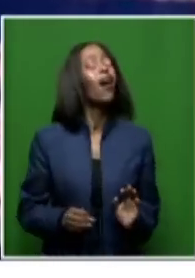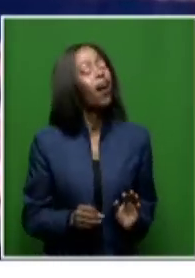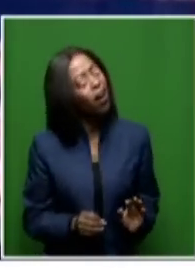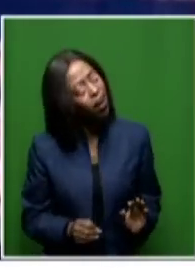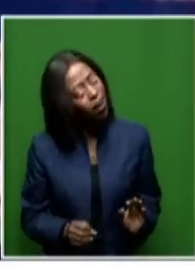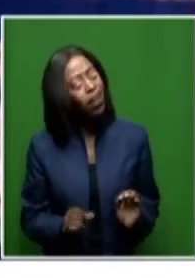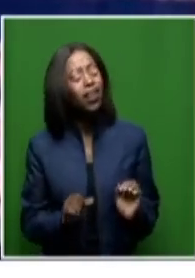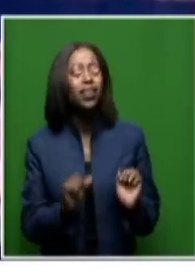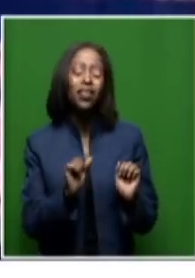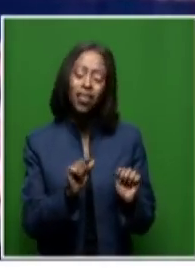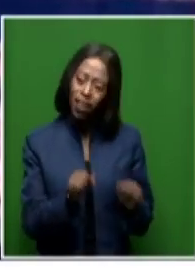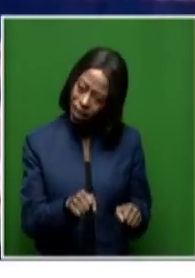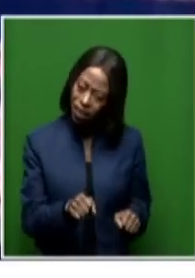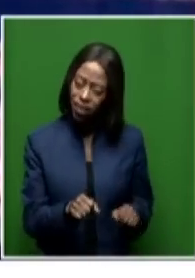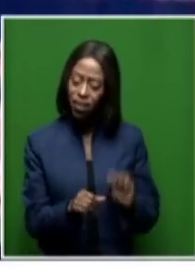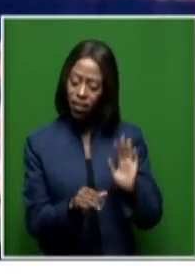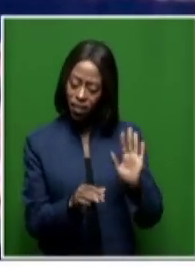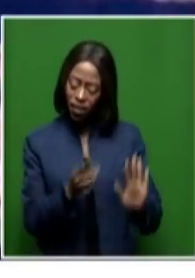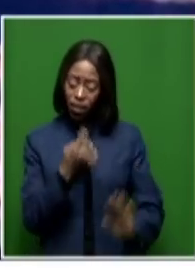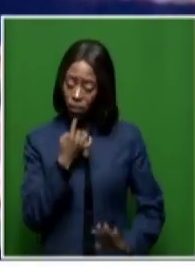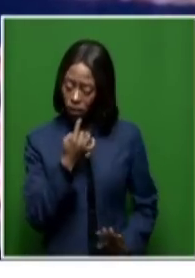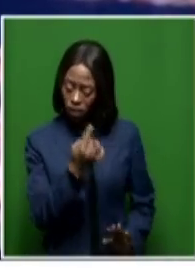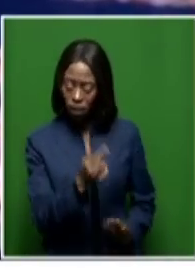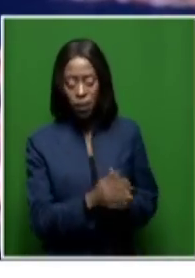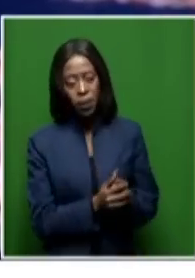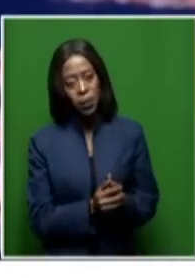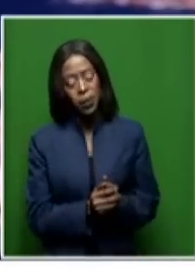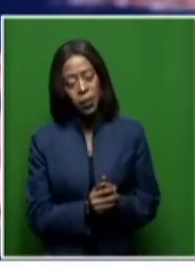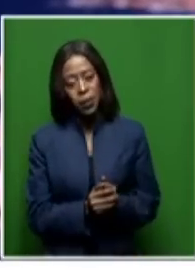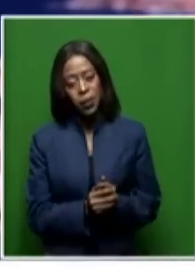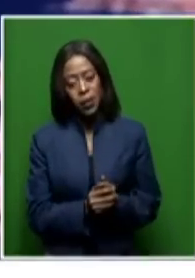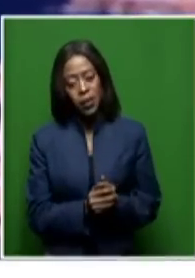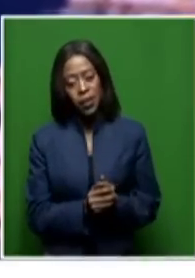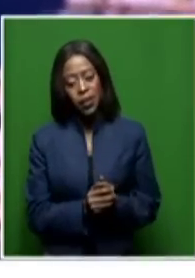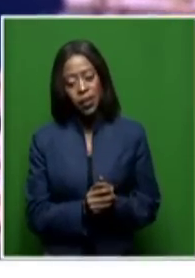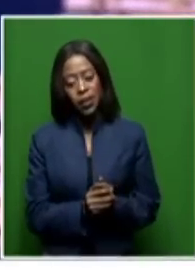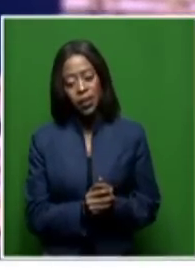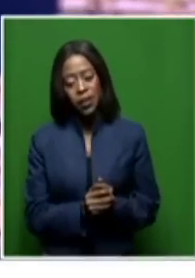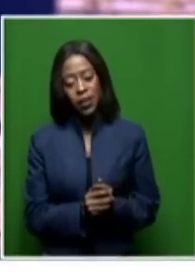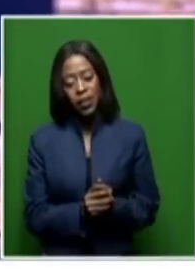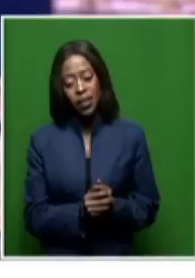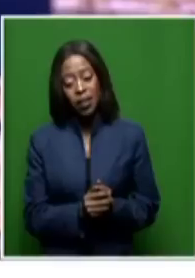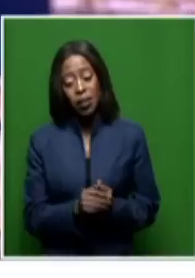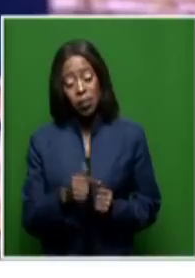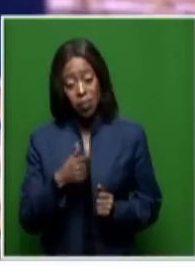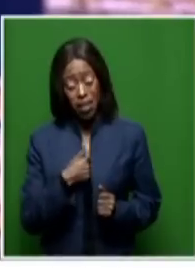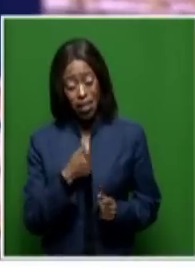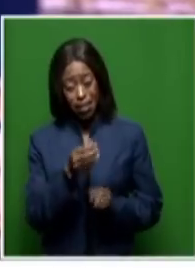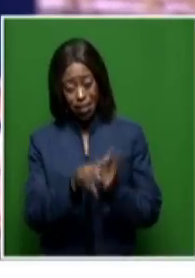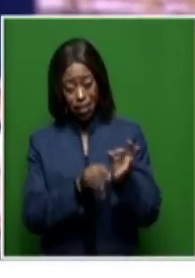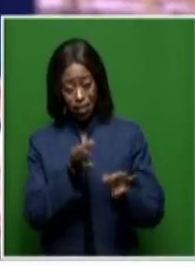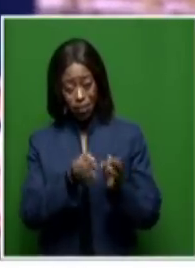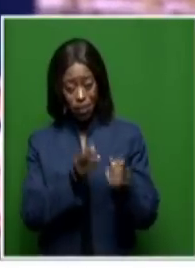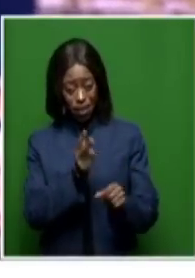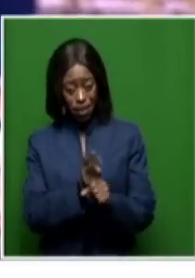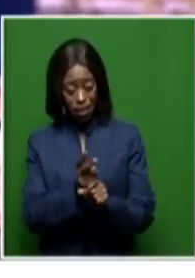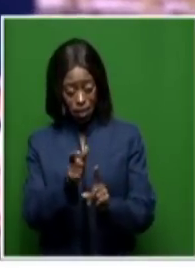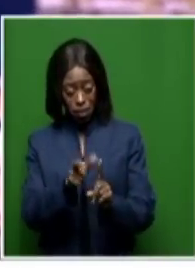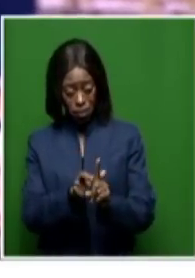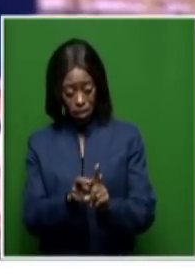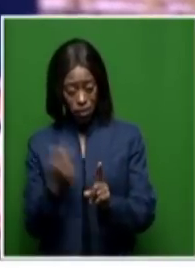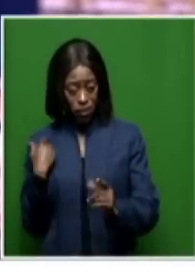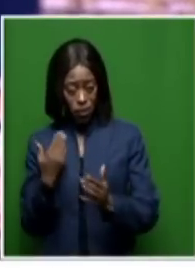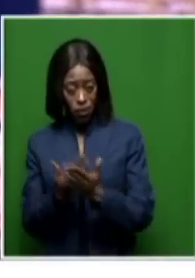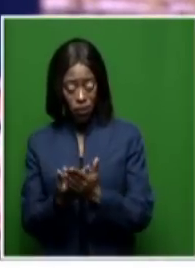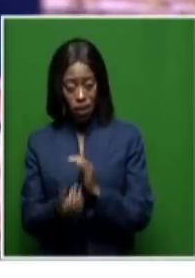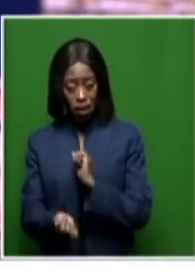course. Let me say this to you, Sakina. It is very painstaking for me to explain that nobody has yet to be